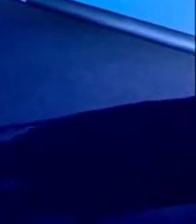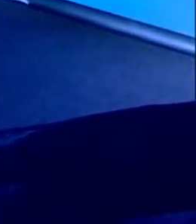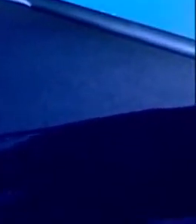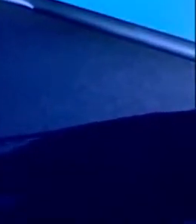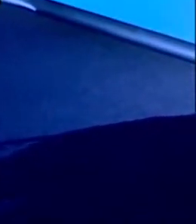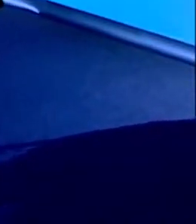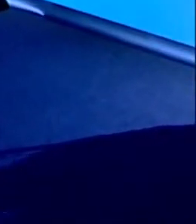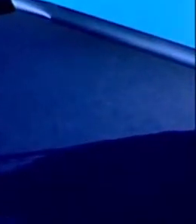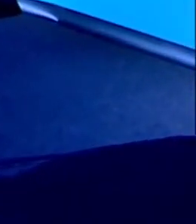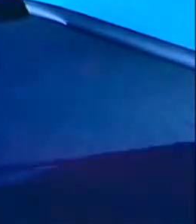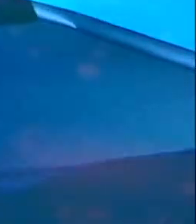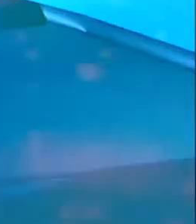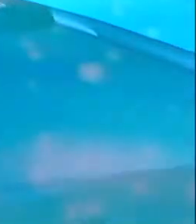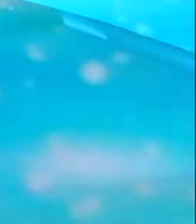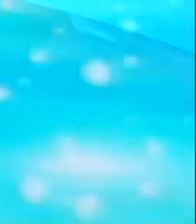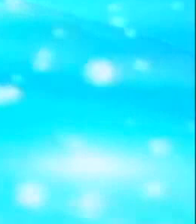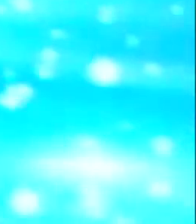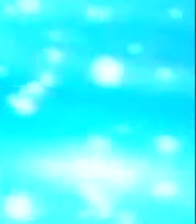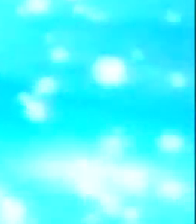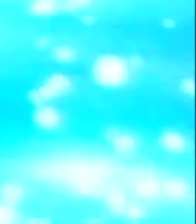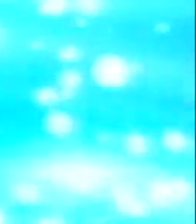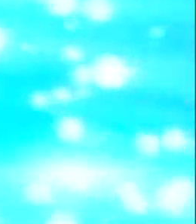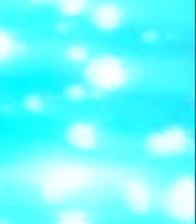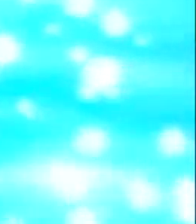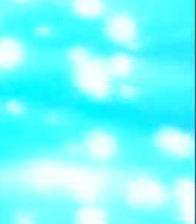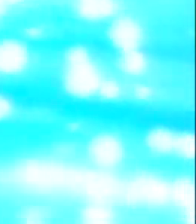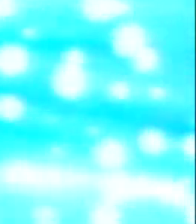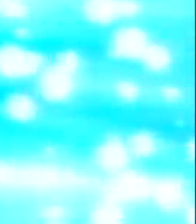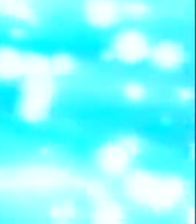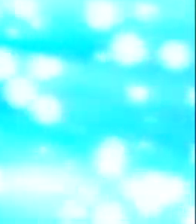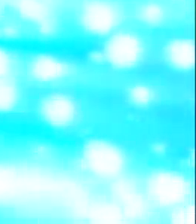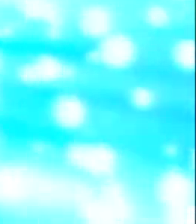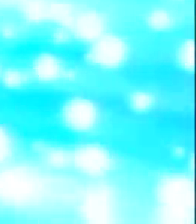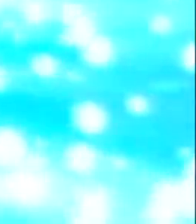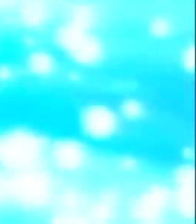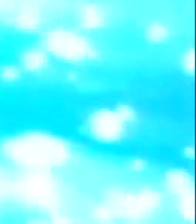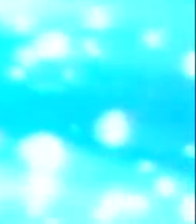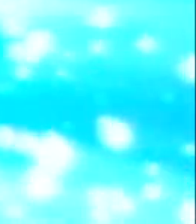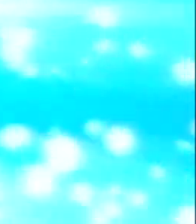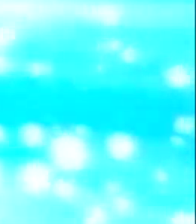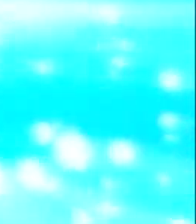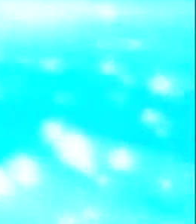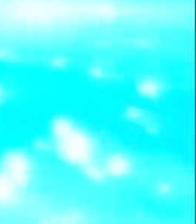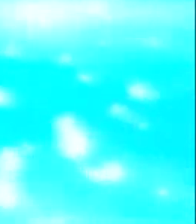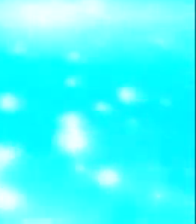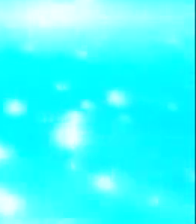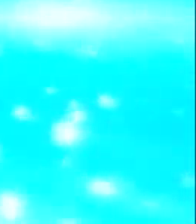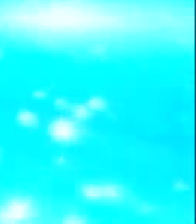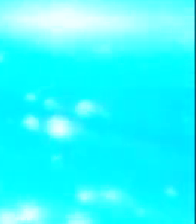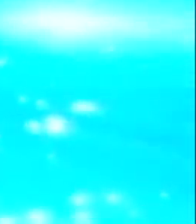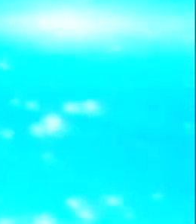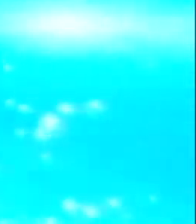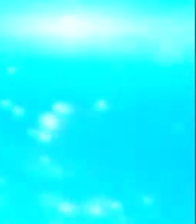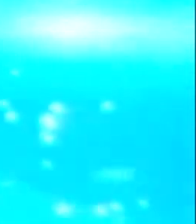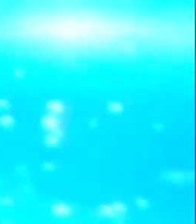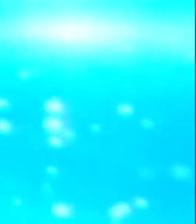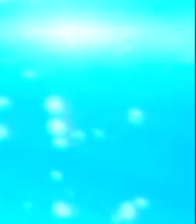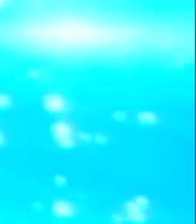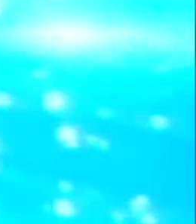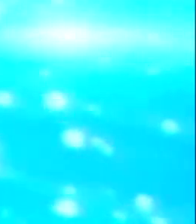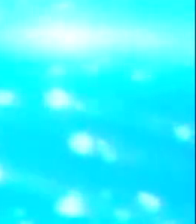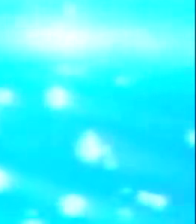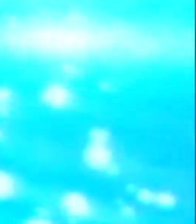Oh, holy night, the stars are brightly